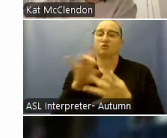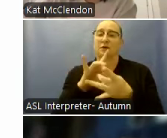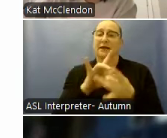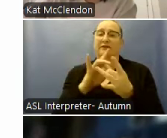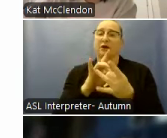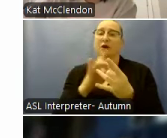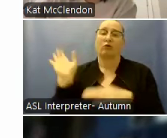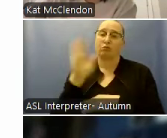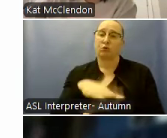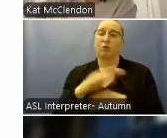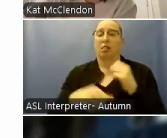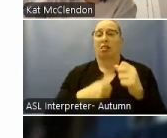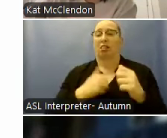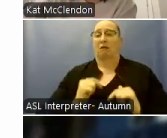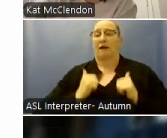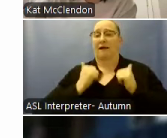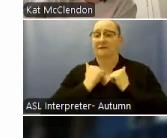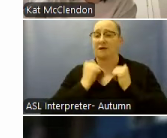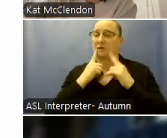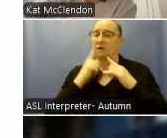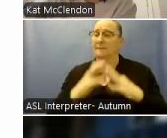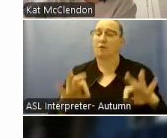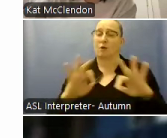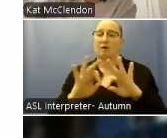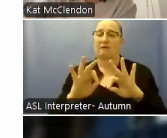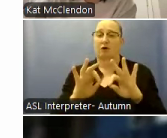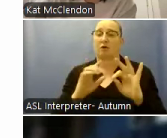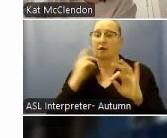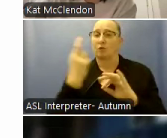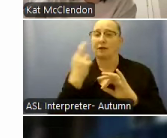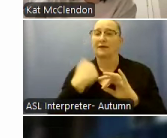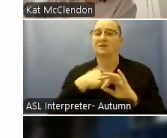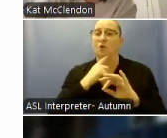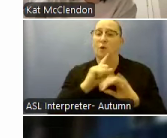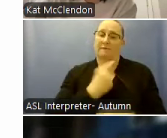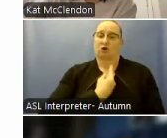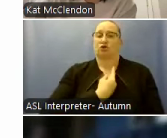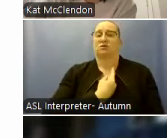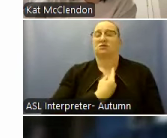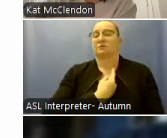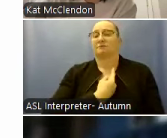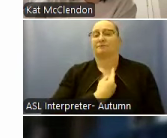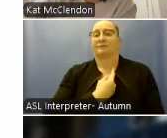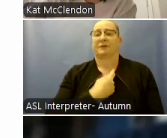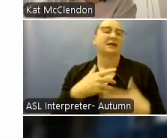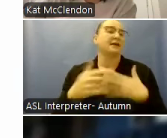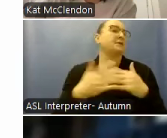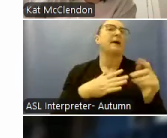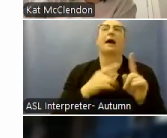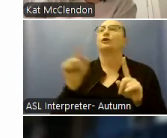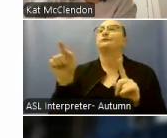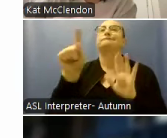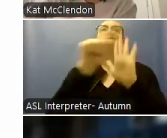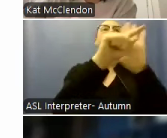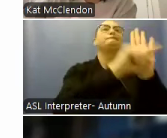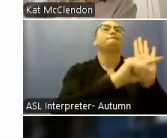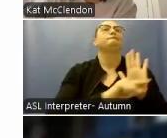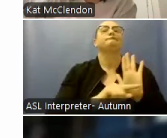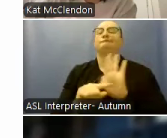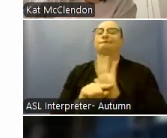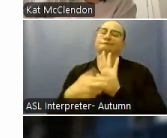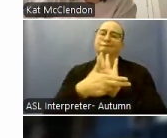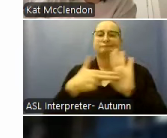entire lives, it's just so important for us to realize that we come first, and regardless of any negative stigmas